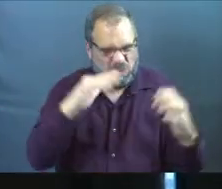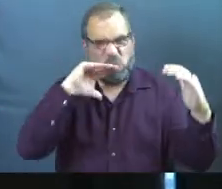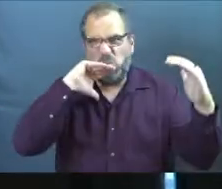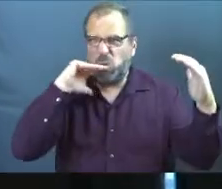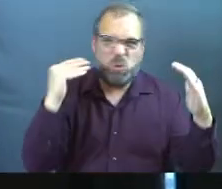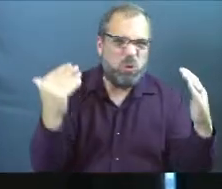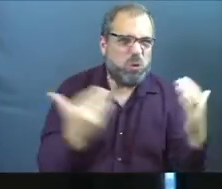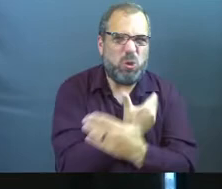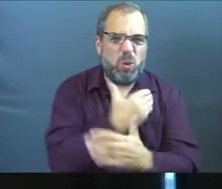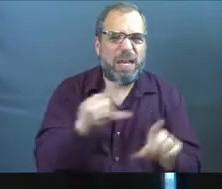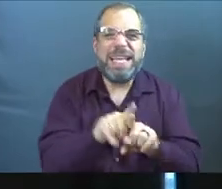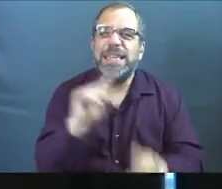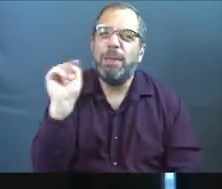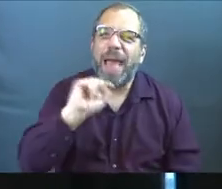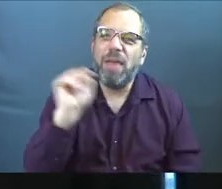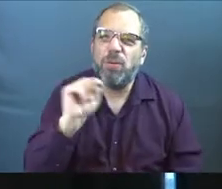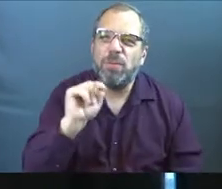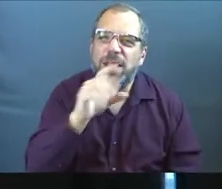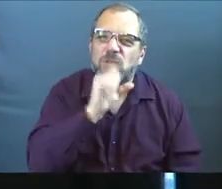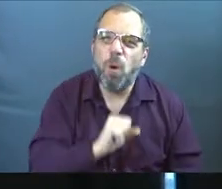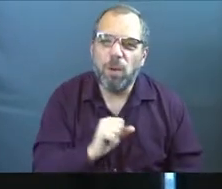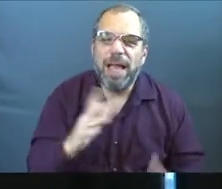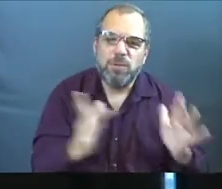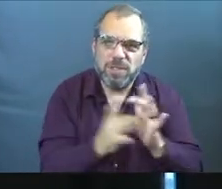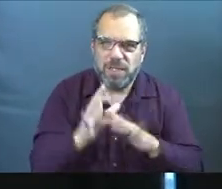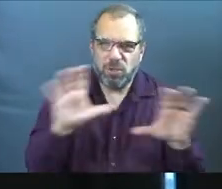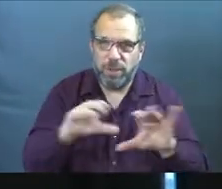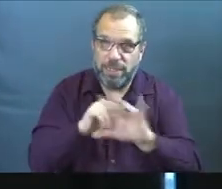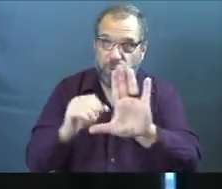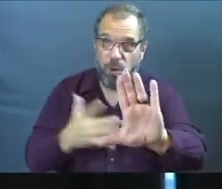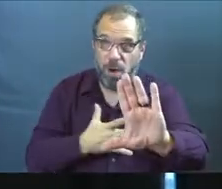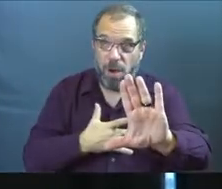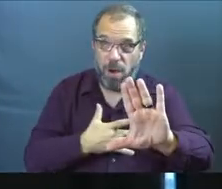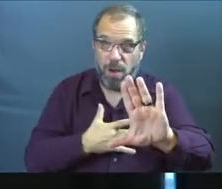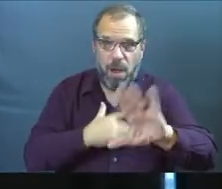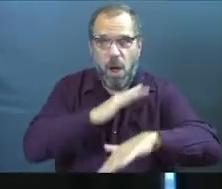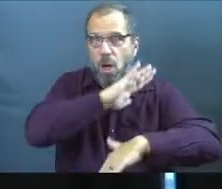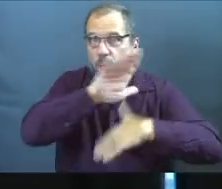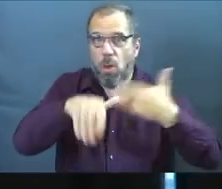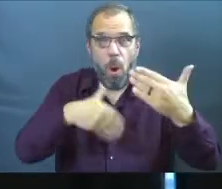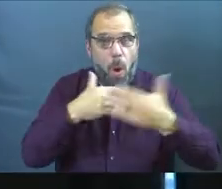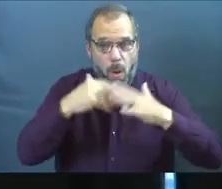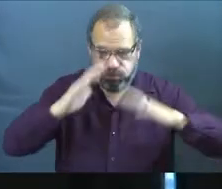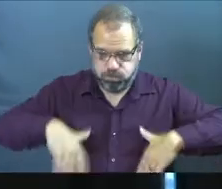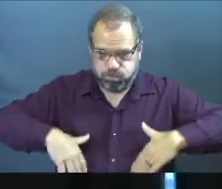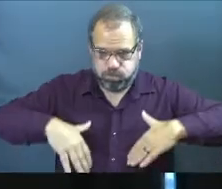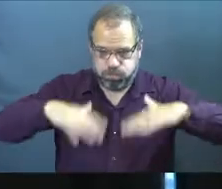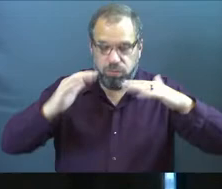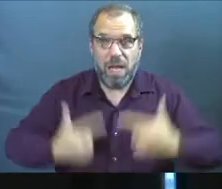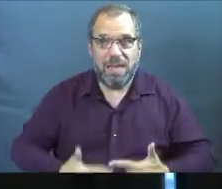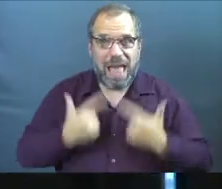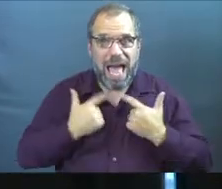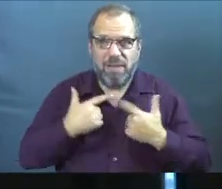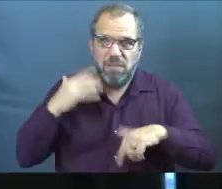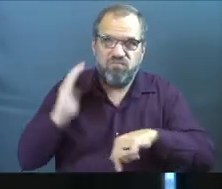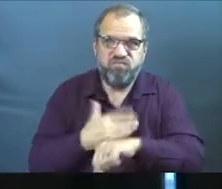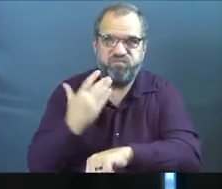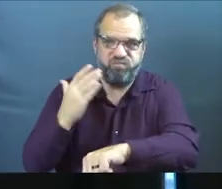it brand new. That's what Jesus is doing inside of us. And he does that our whole life. He's